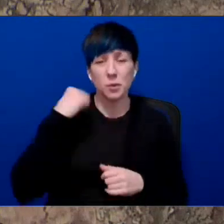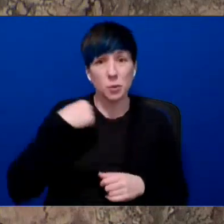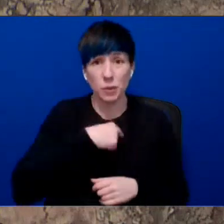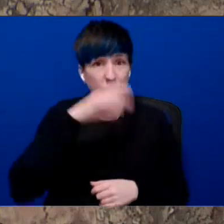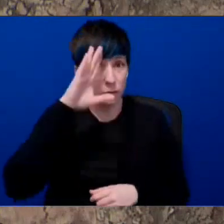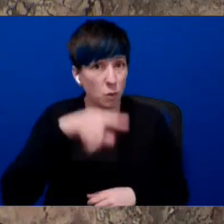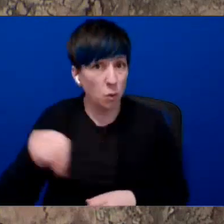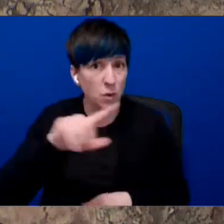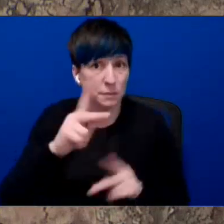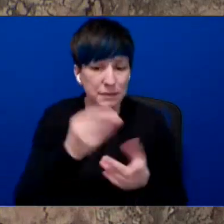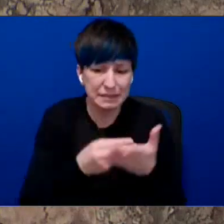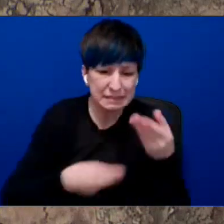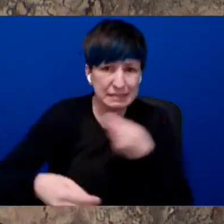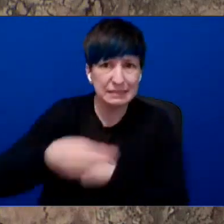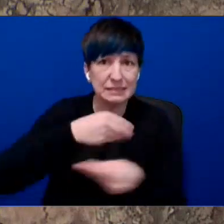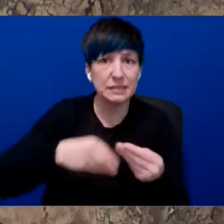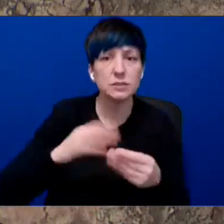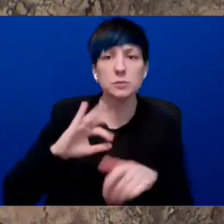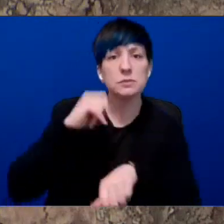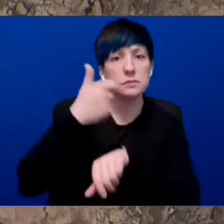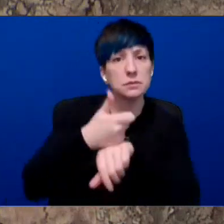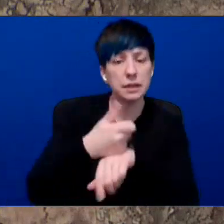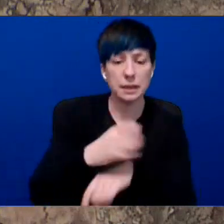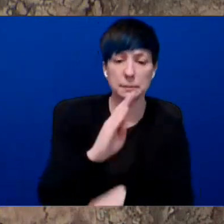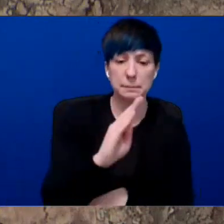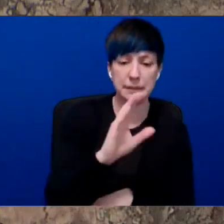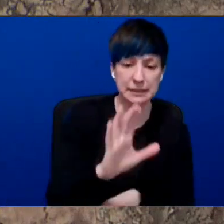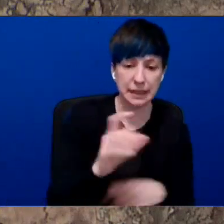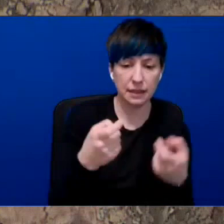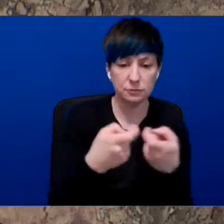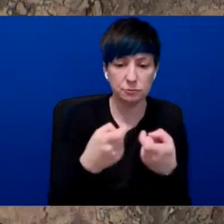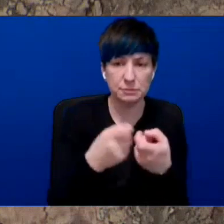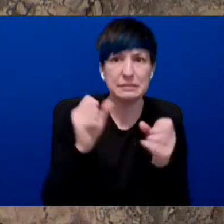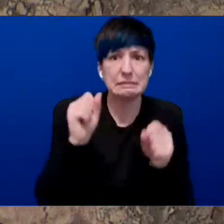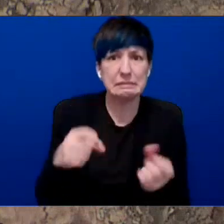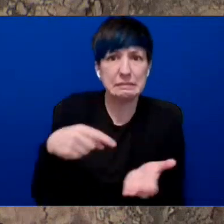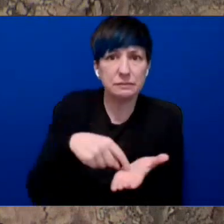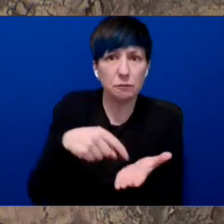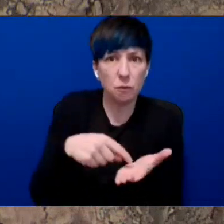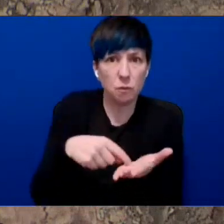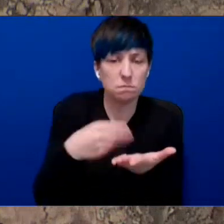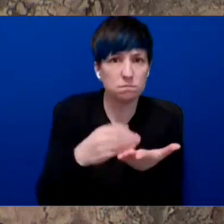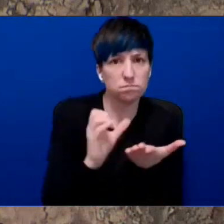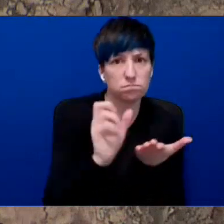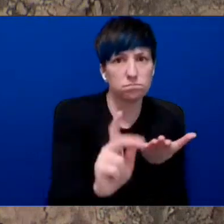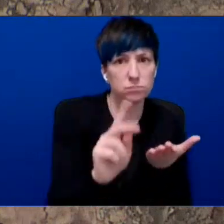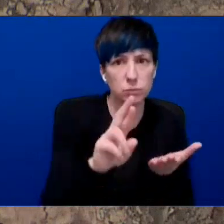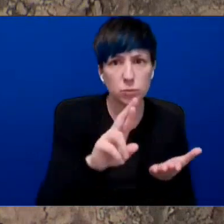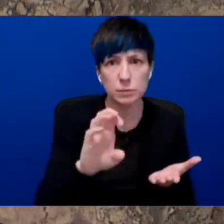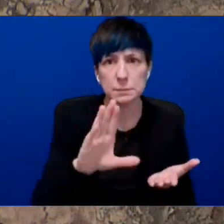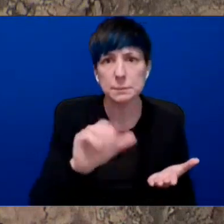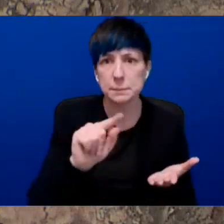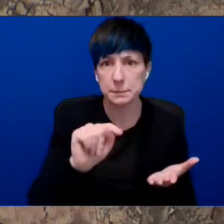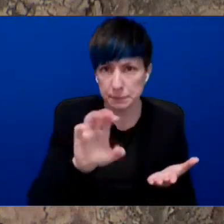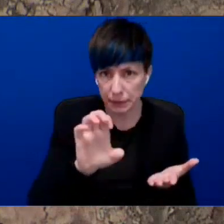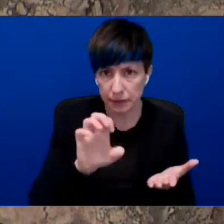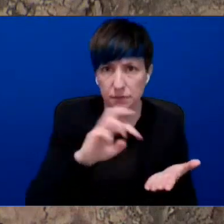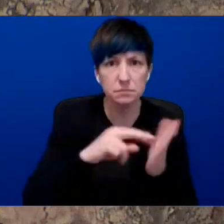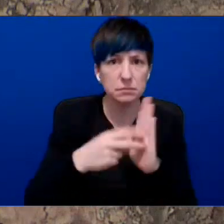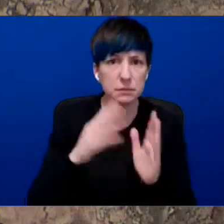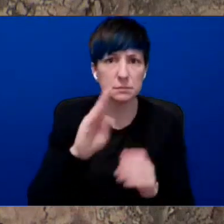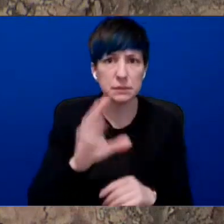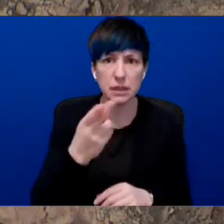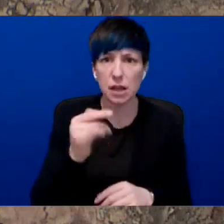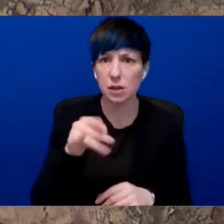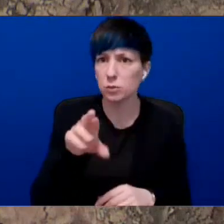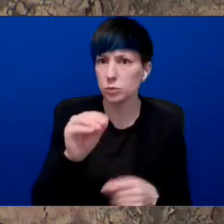Electricity Affordability Rebate puts money back on through people's hydro bills back into their pockets so they can spend it on the things we know they need